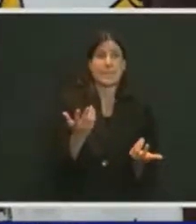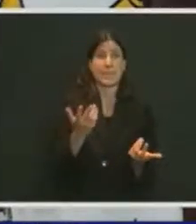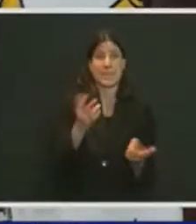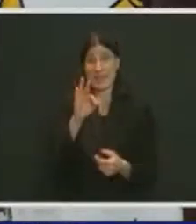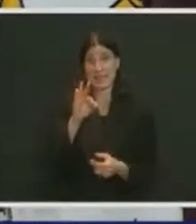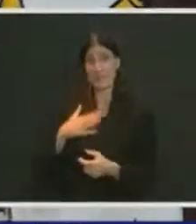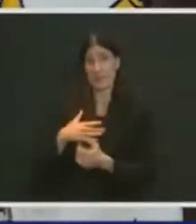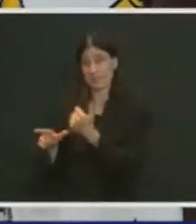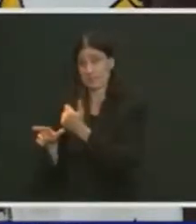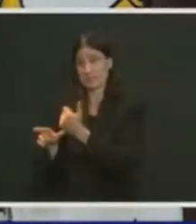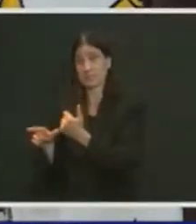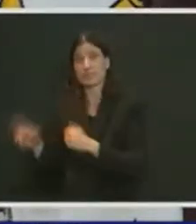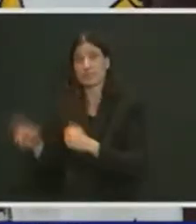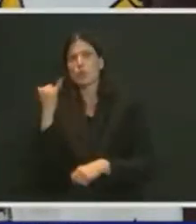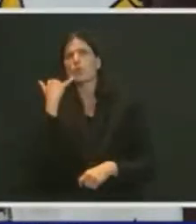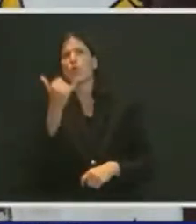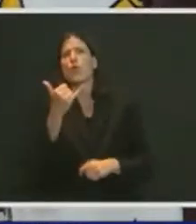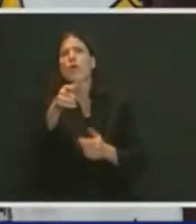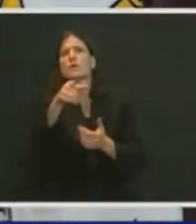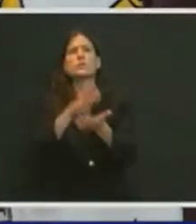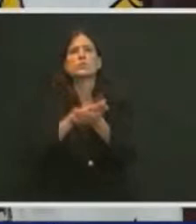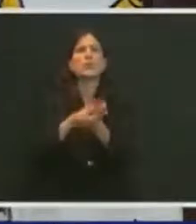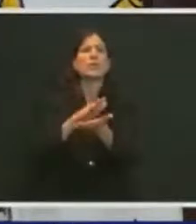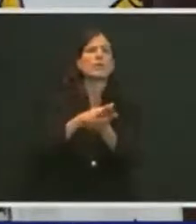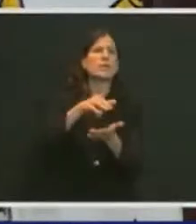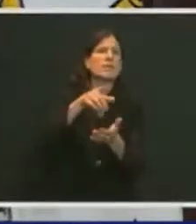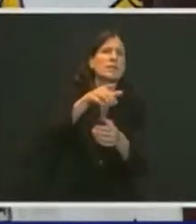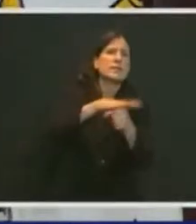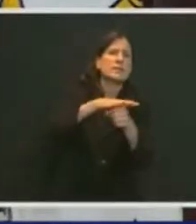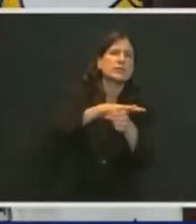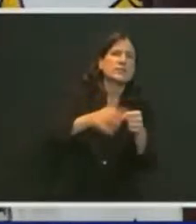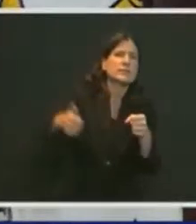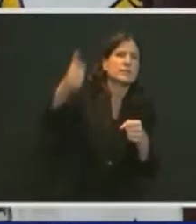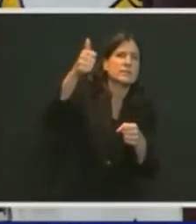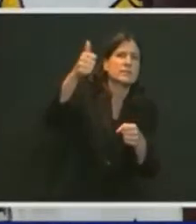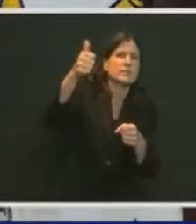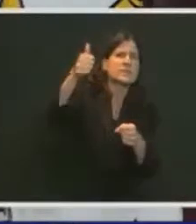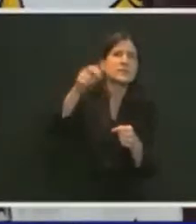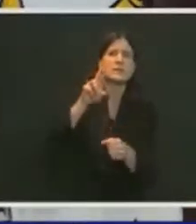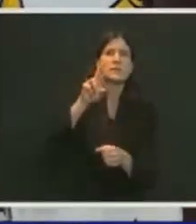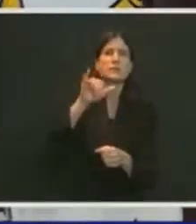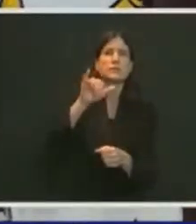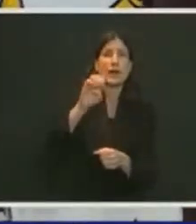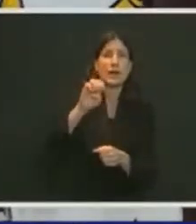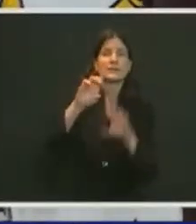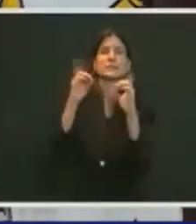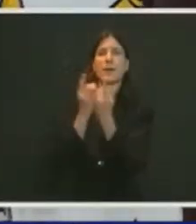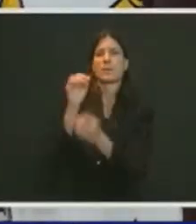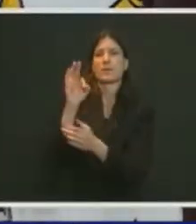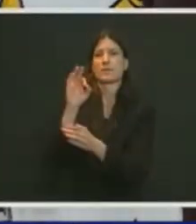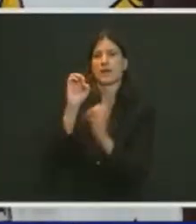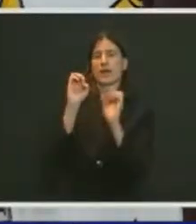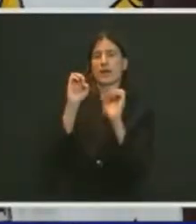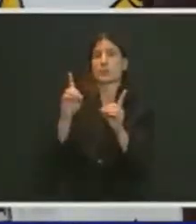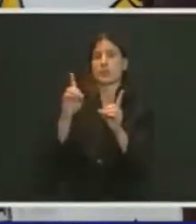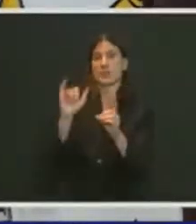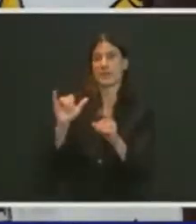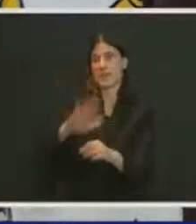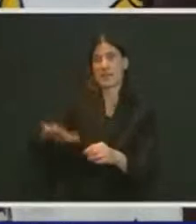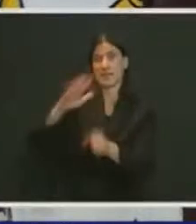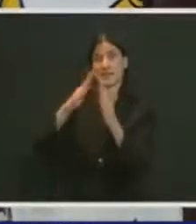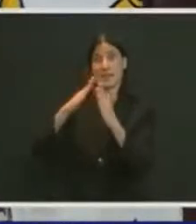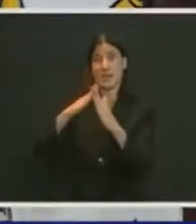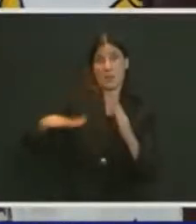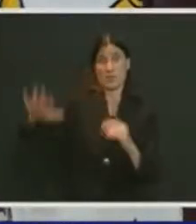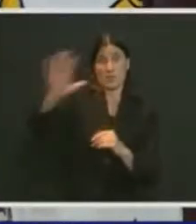these school districts to do a better job of providing more creative ideas with graduation, I will take that back